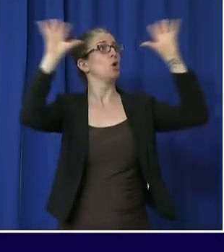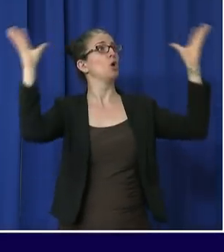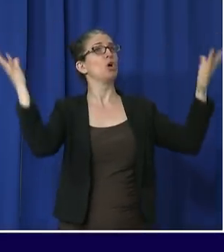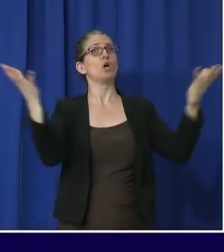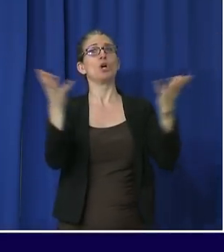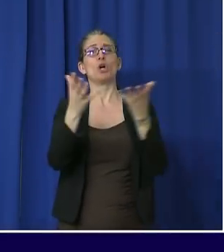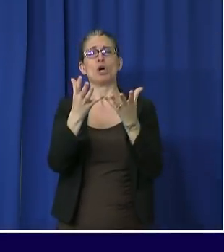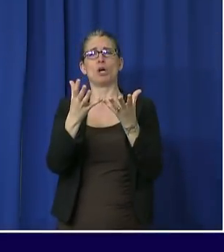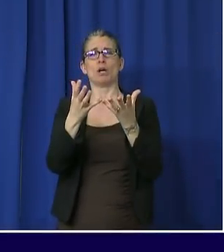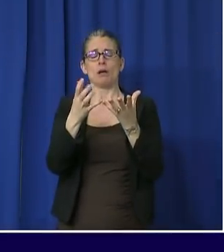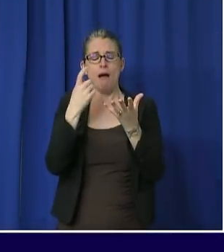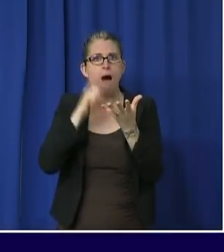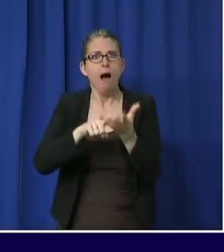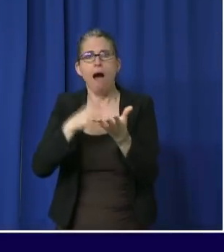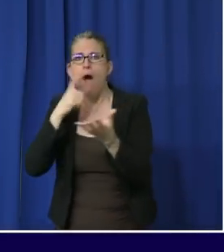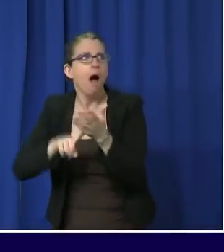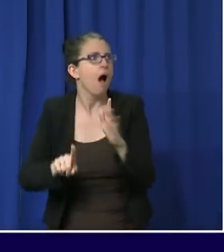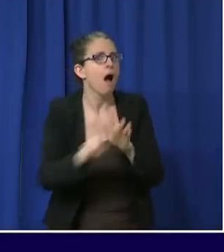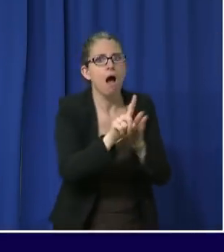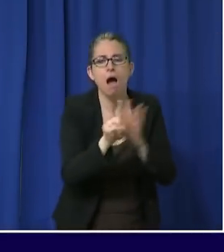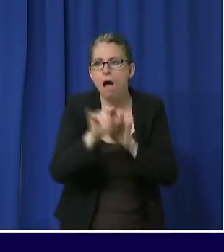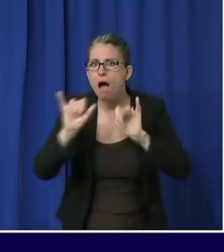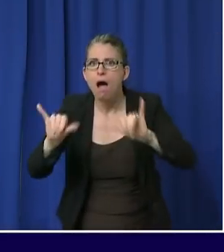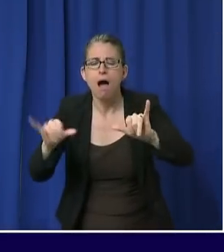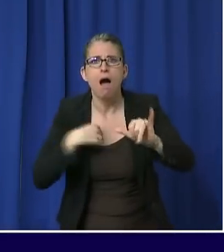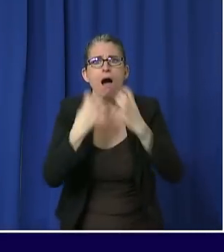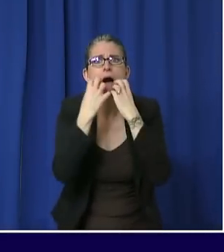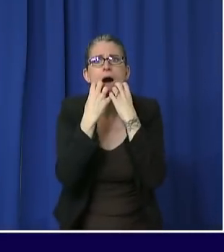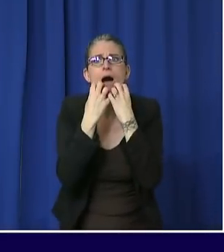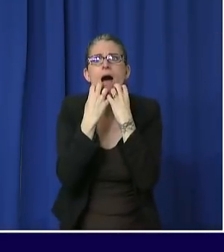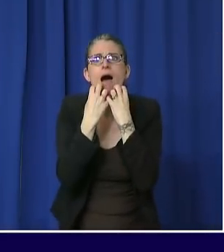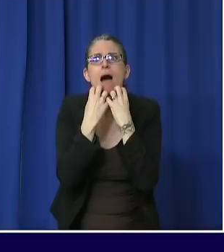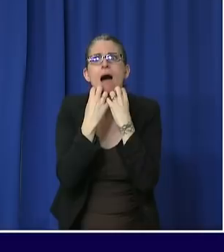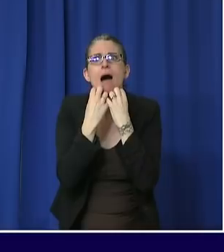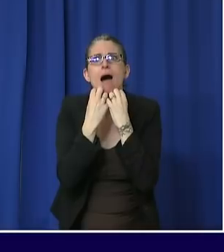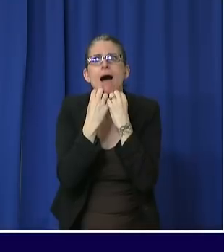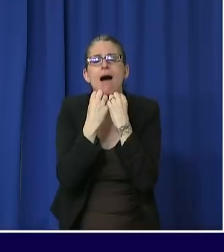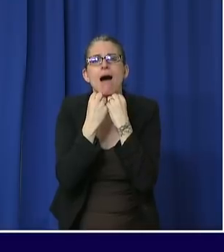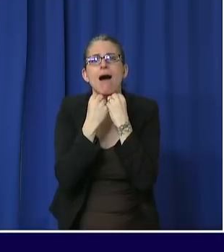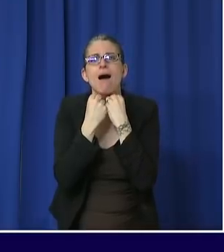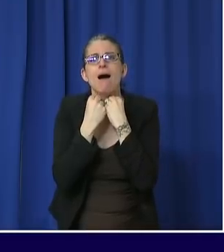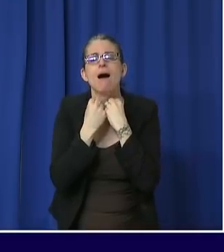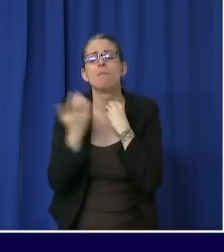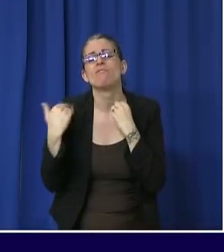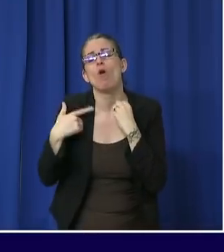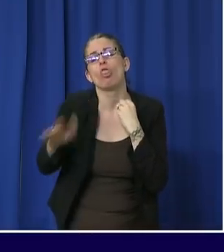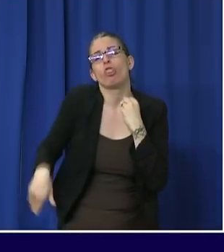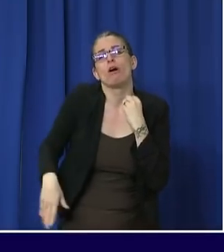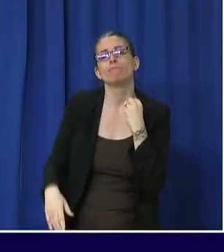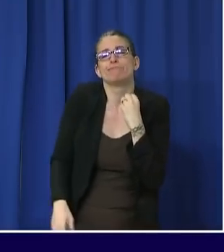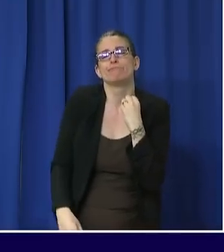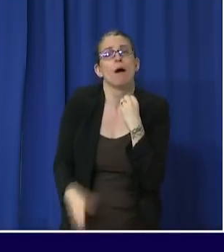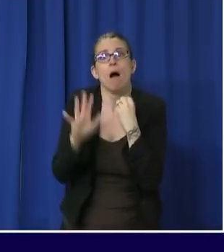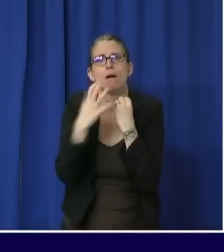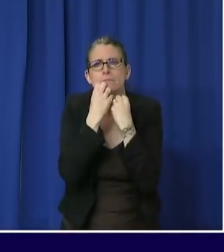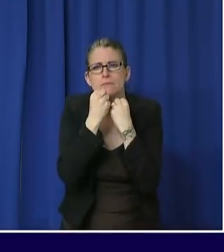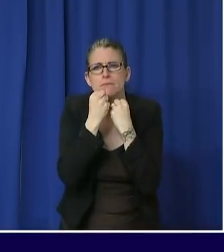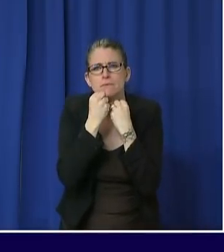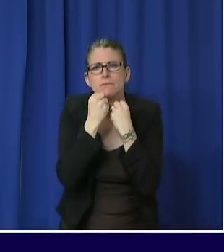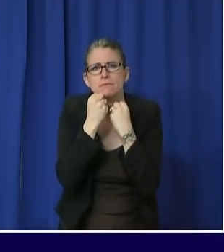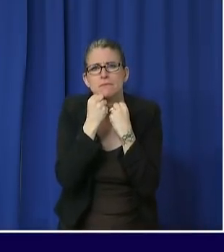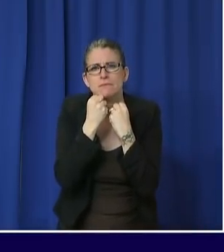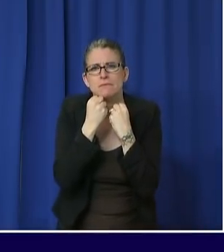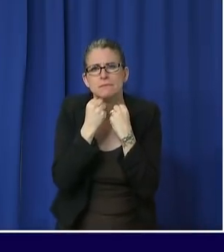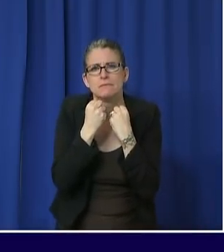we're all grappling with and contending with COVID-19 in different ways, for me at least, it's really important that